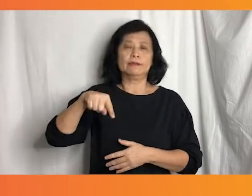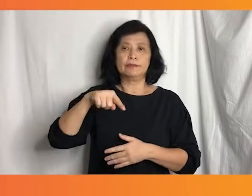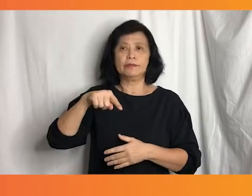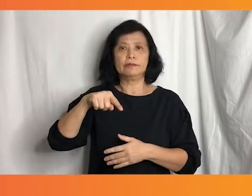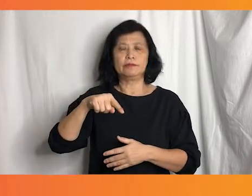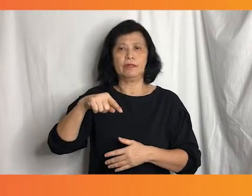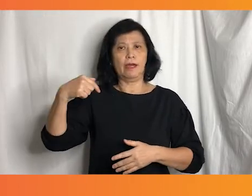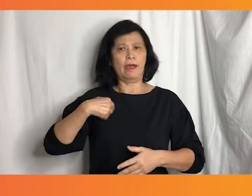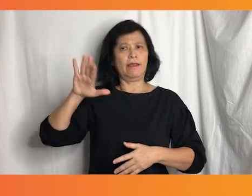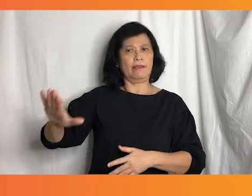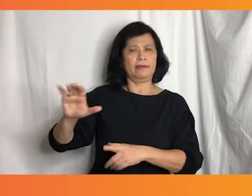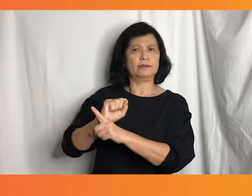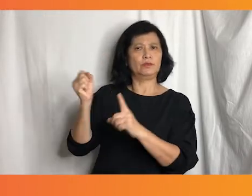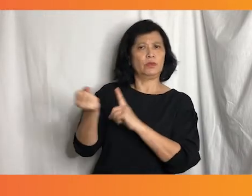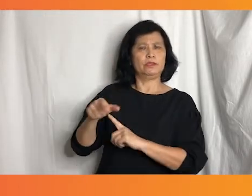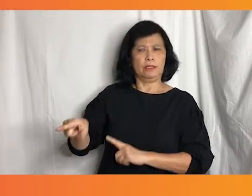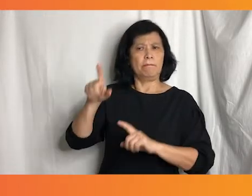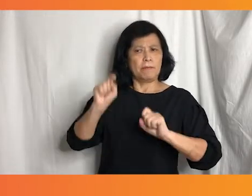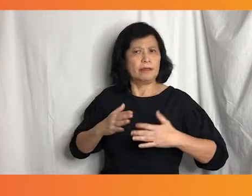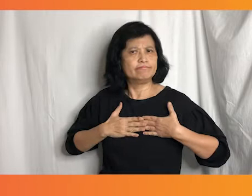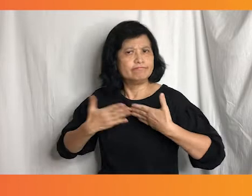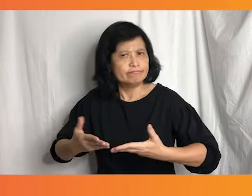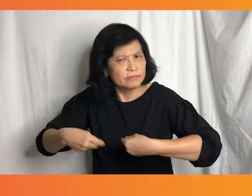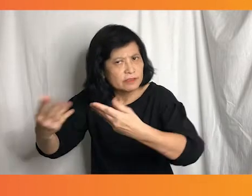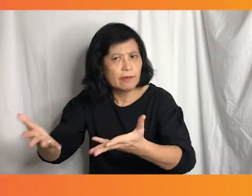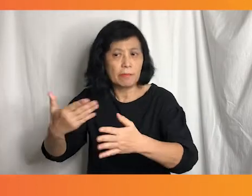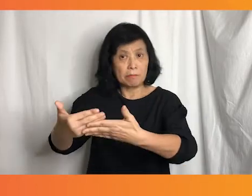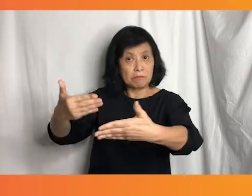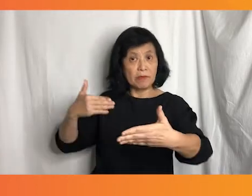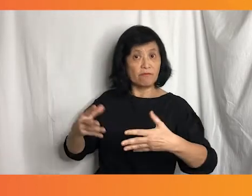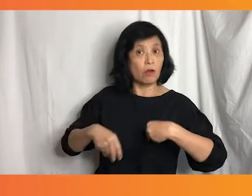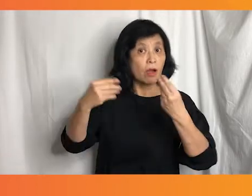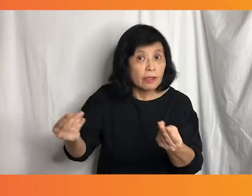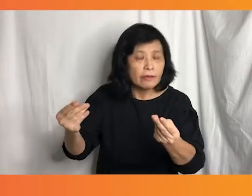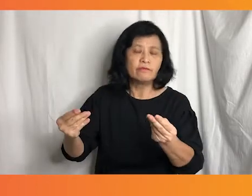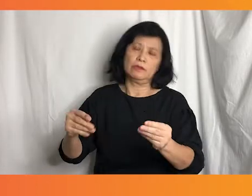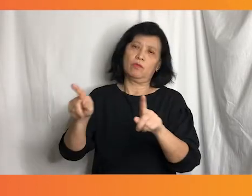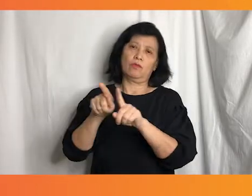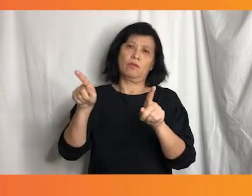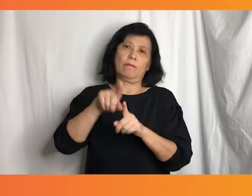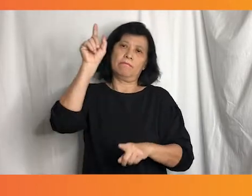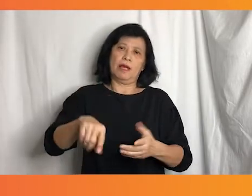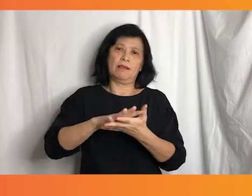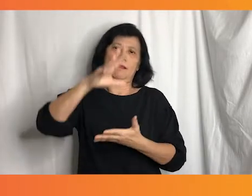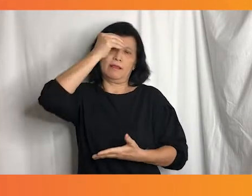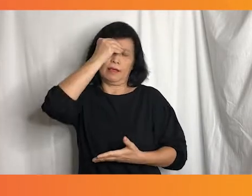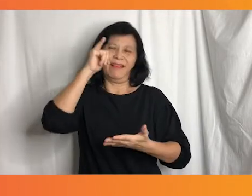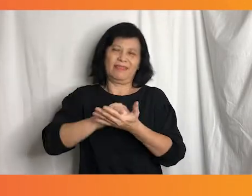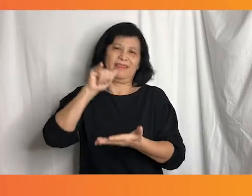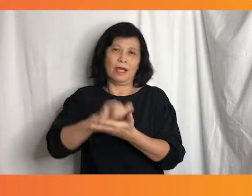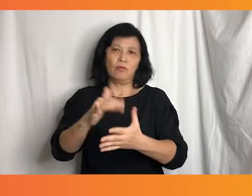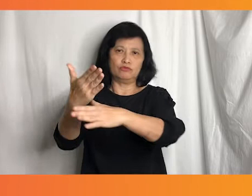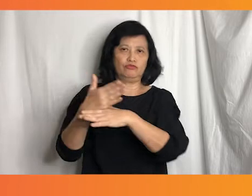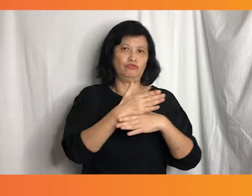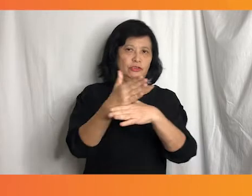have they're in a situation where they have to give. But before they give, they should also learn. Okay, so that's where we're going to move